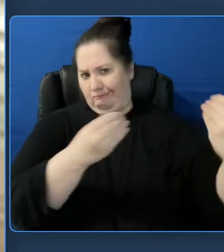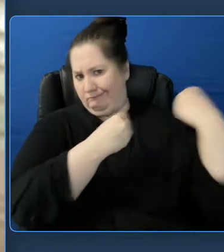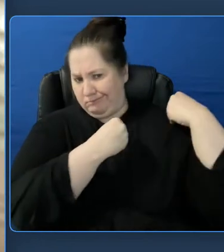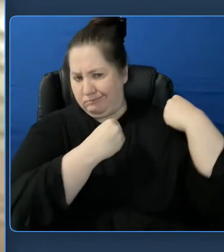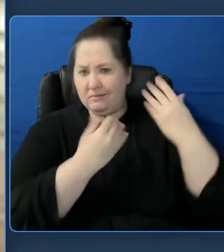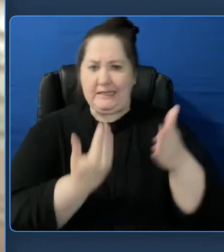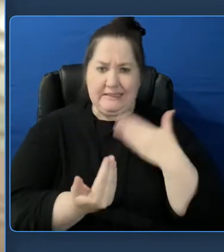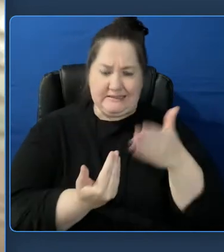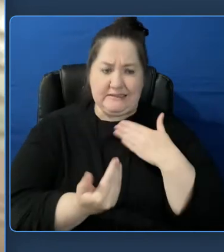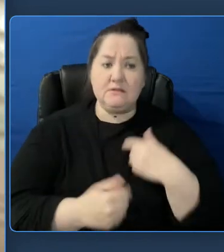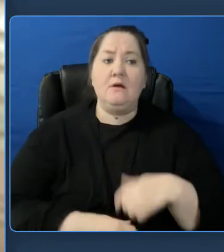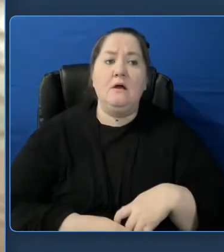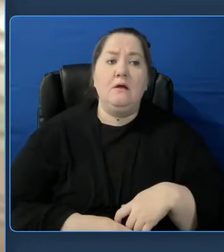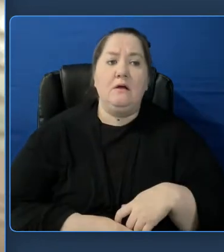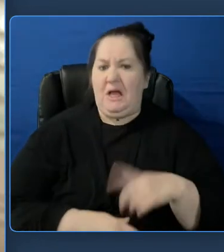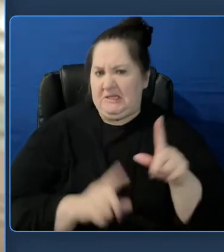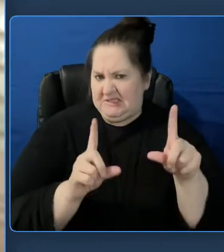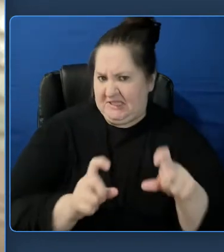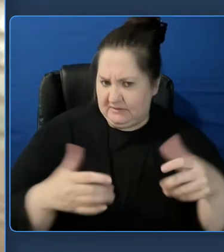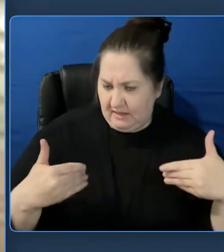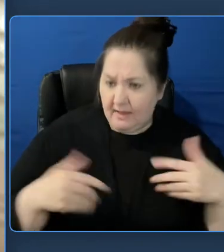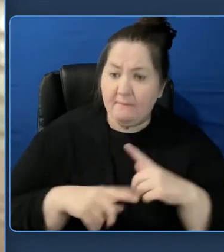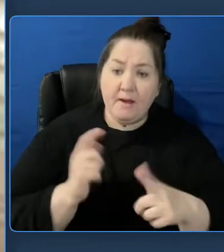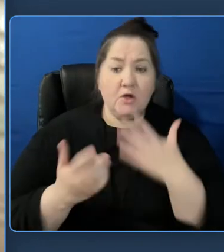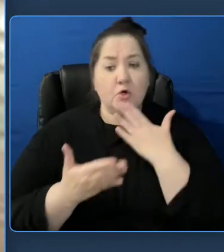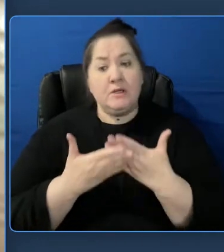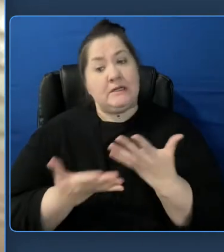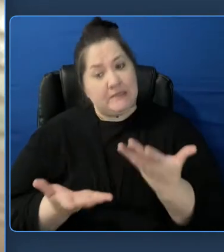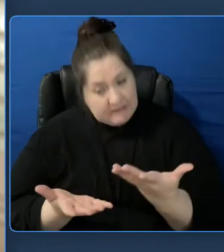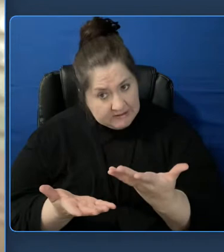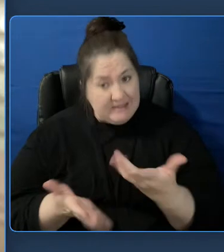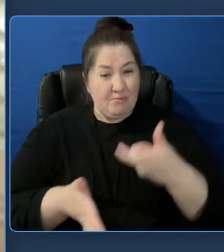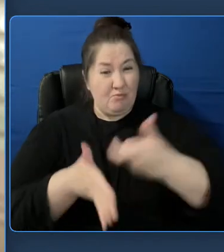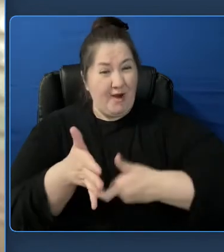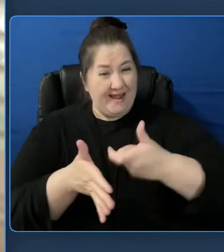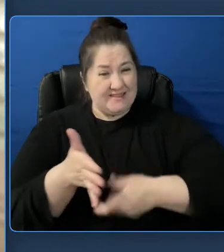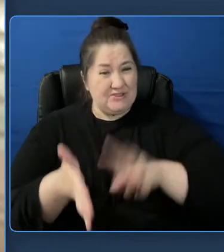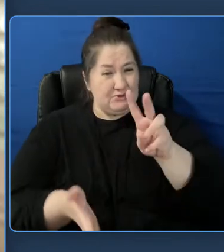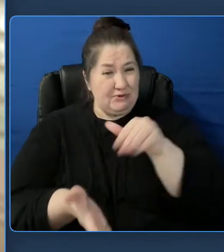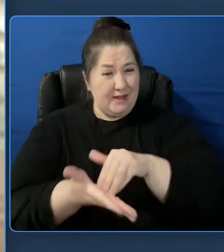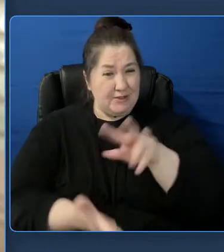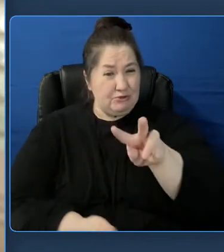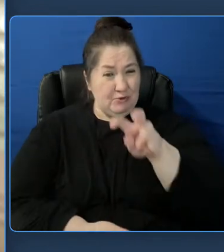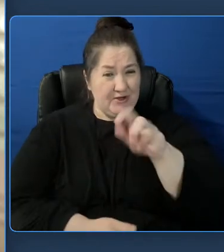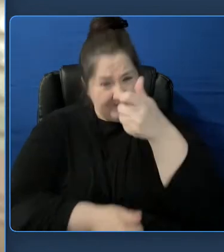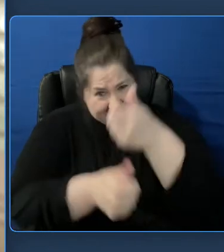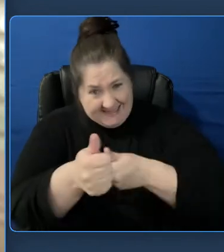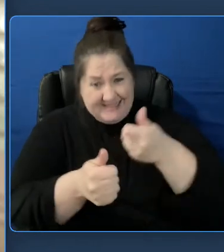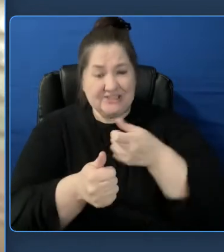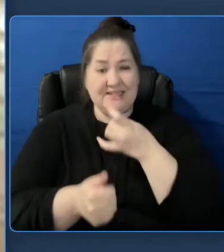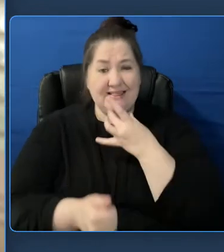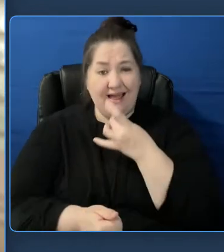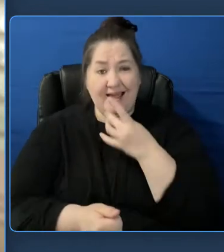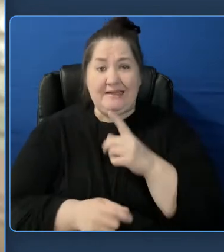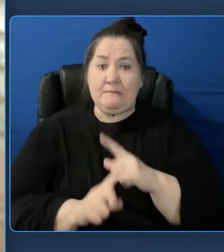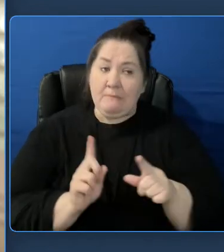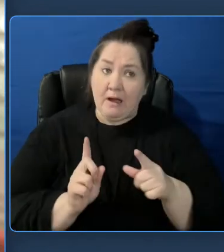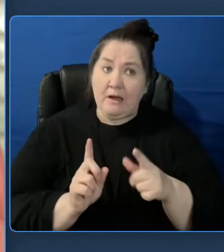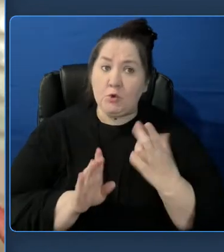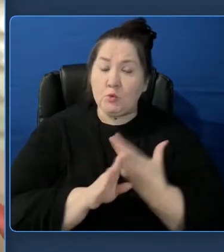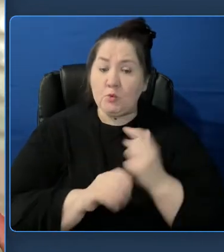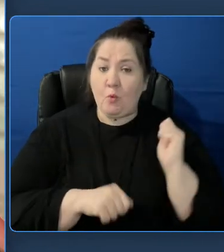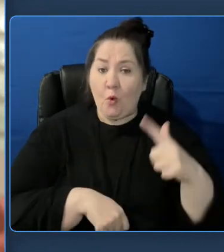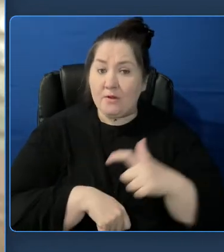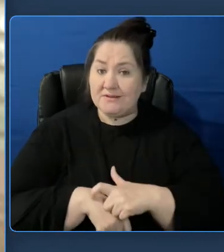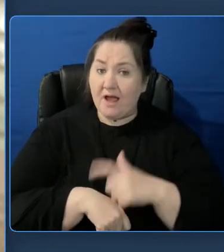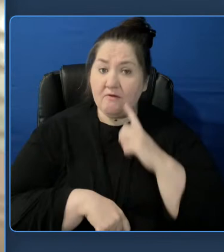looks like a really, really great solution. A little pricey, $2,200 a light. But for someone who's going to use it all the time